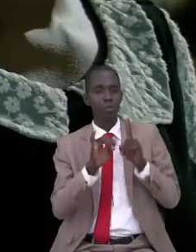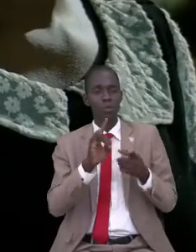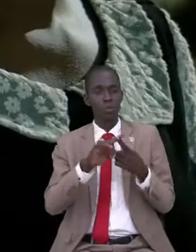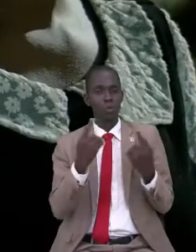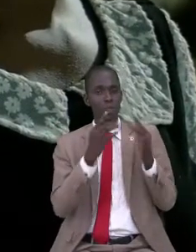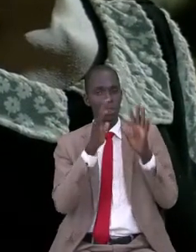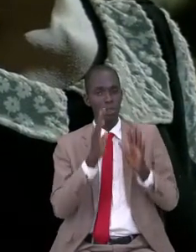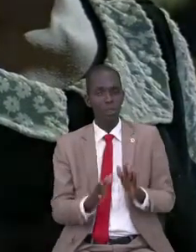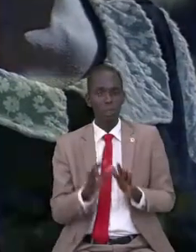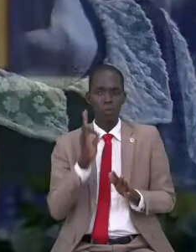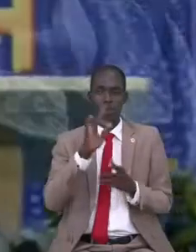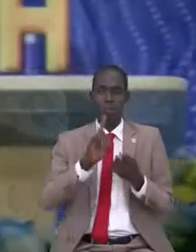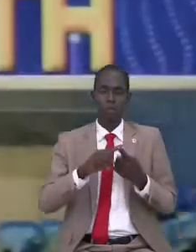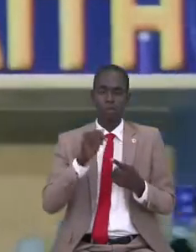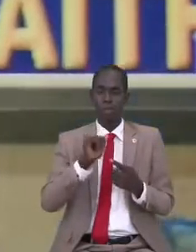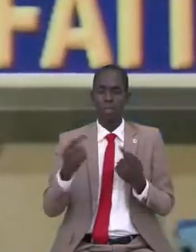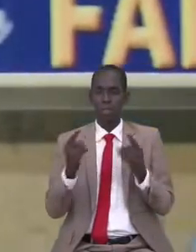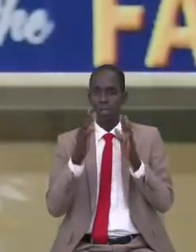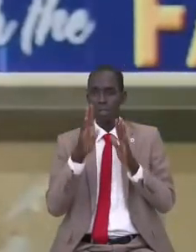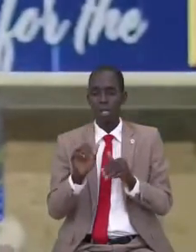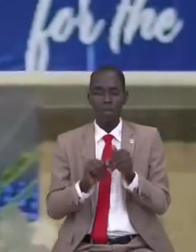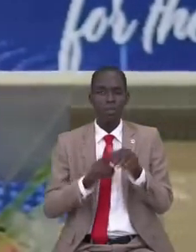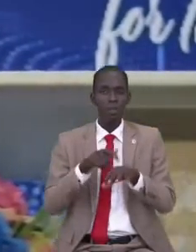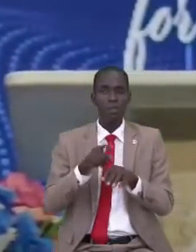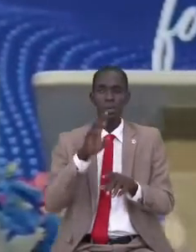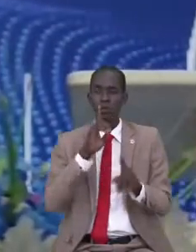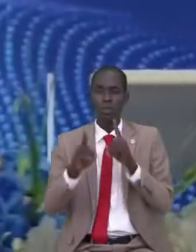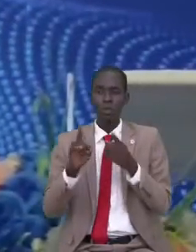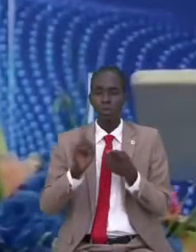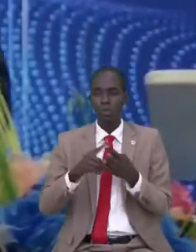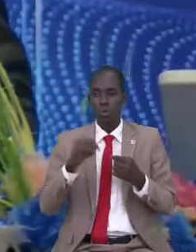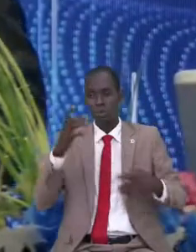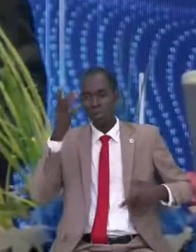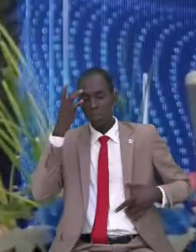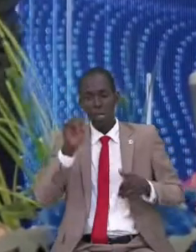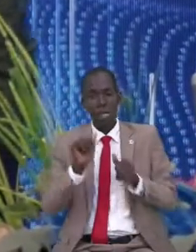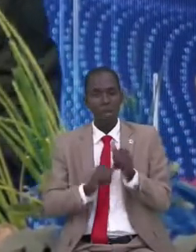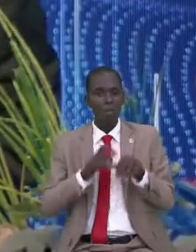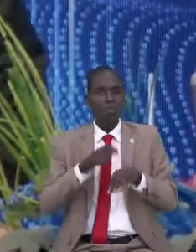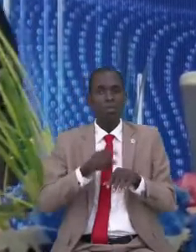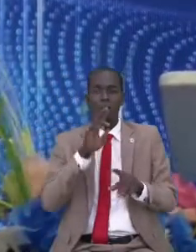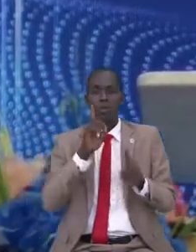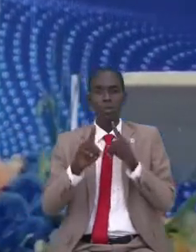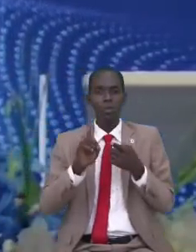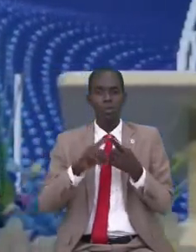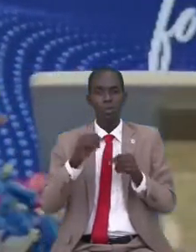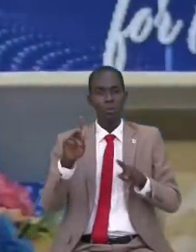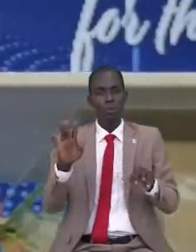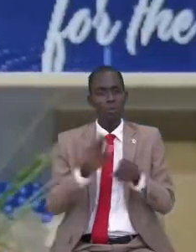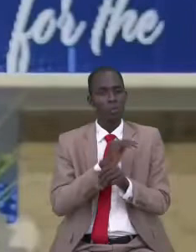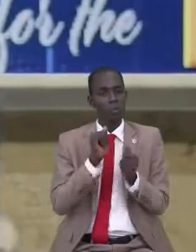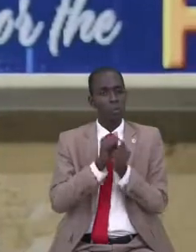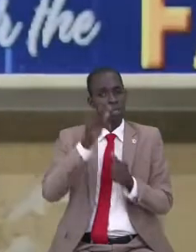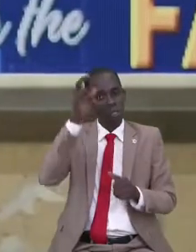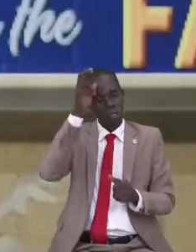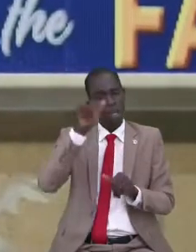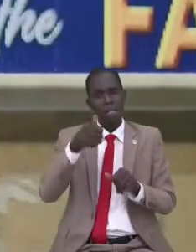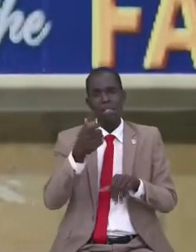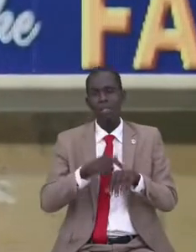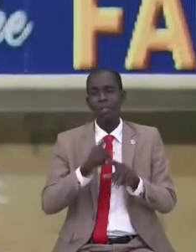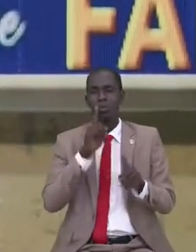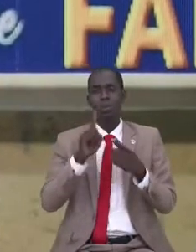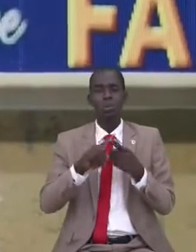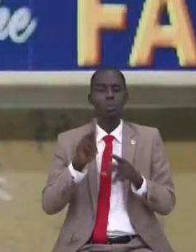anytime you're talking to a believer, anytime you're talking to the sick, anytime you're talking to demonized, anytime you're talking to those who